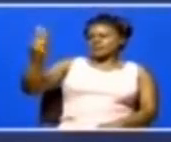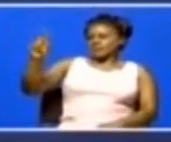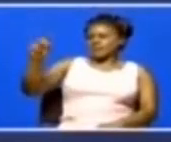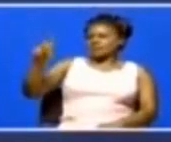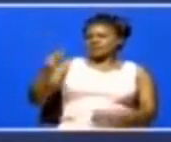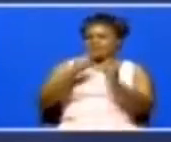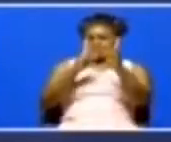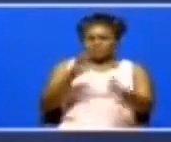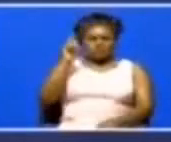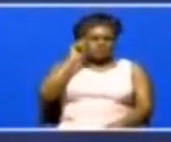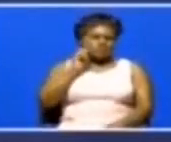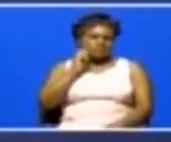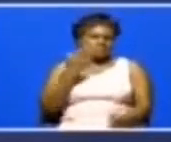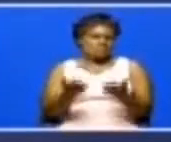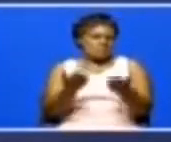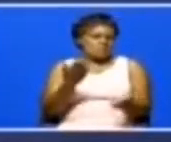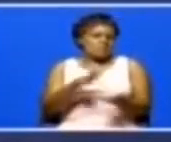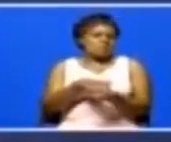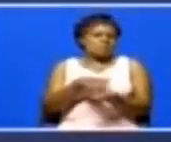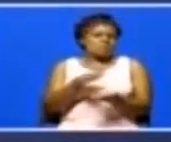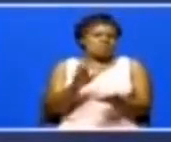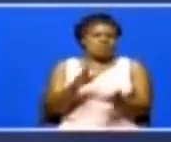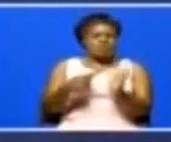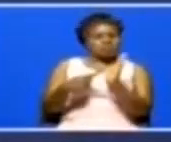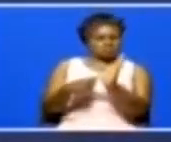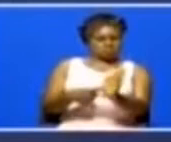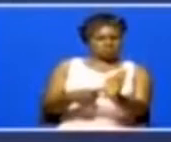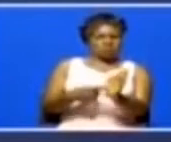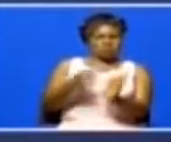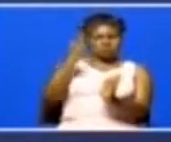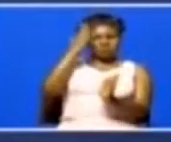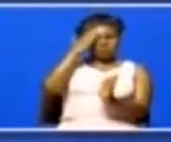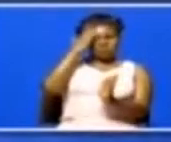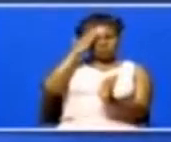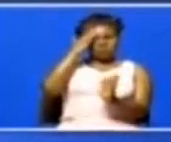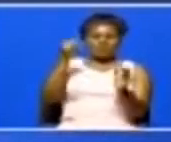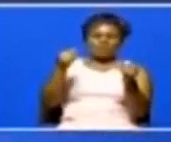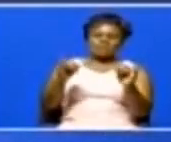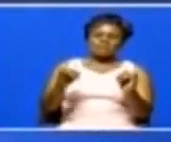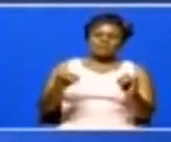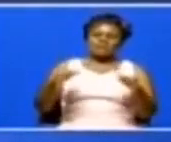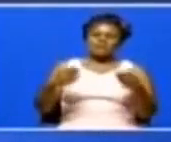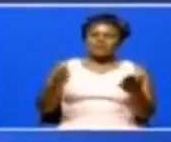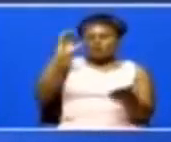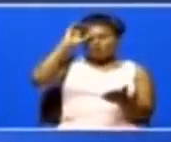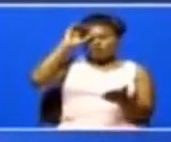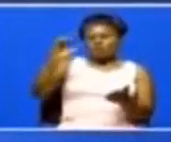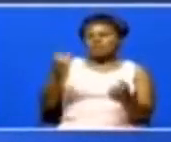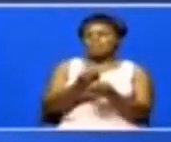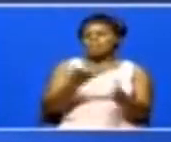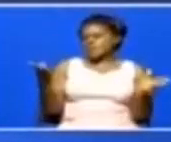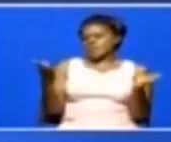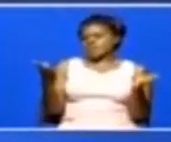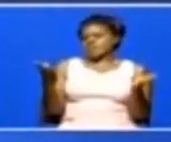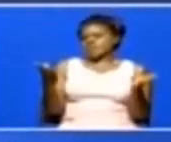now reports, it may take more than an exhibition to realize full implementation of a concept many still appear